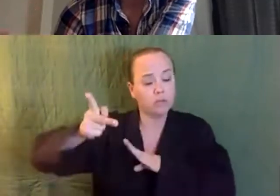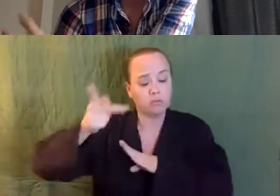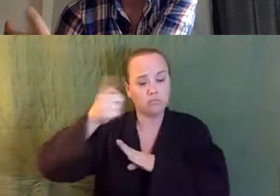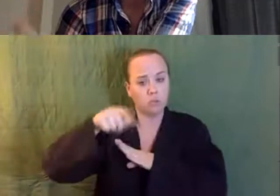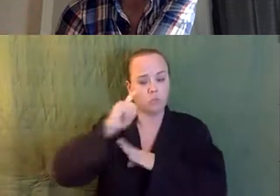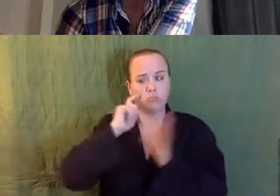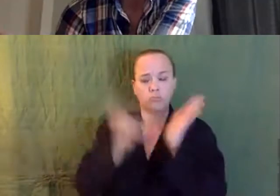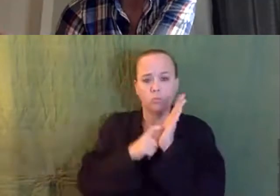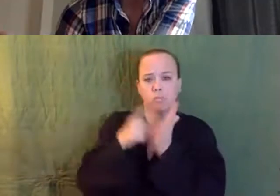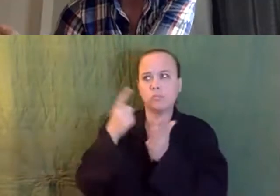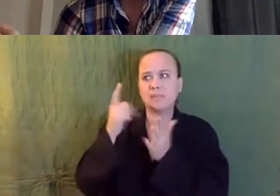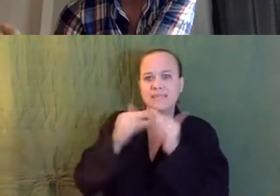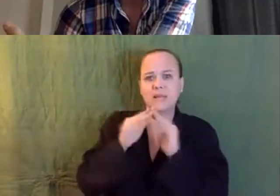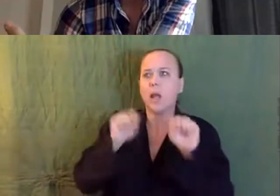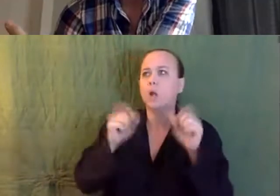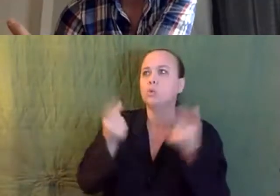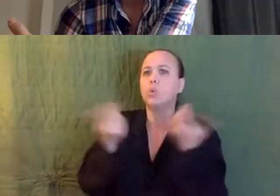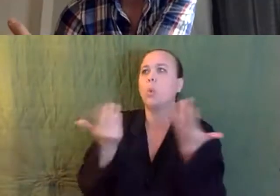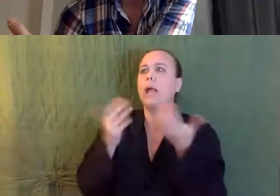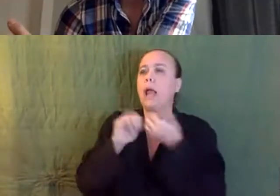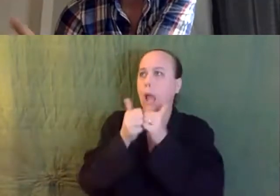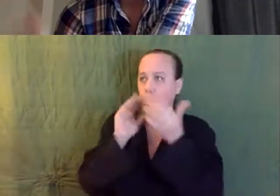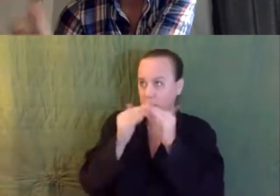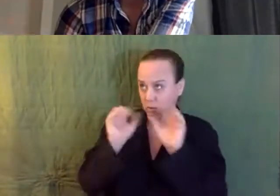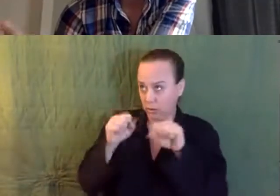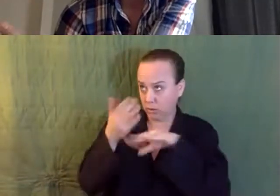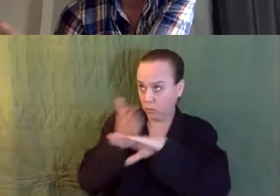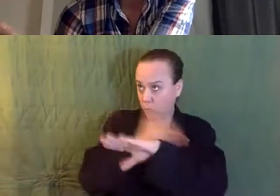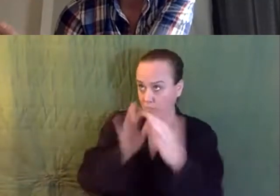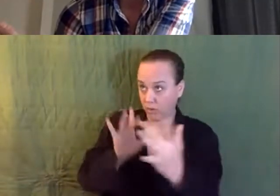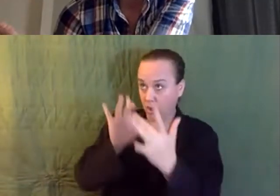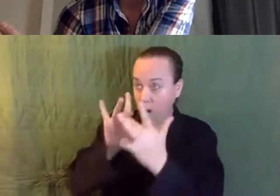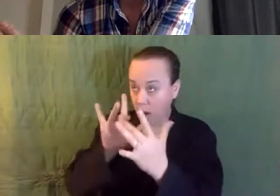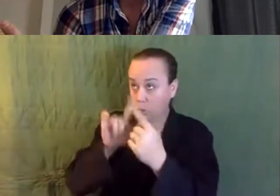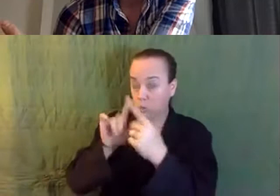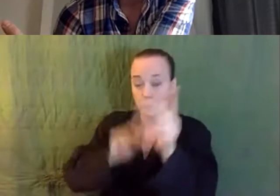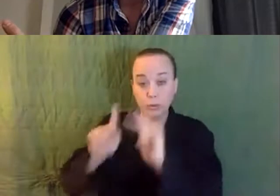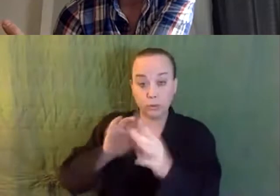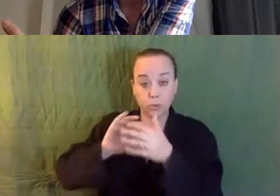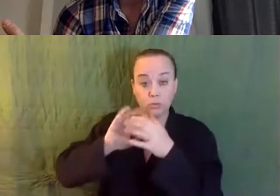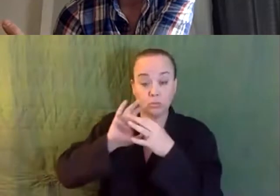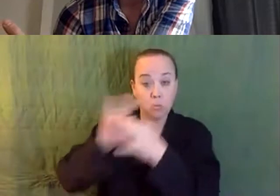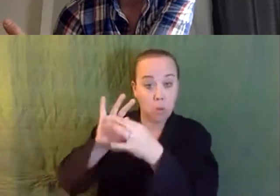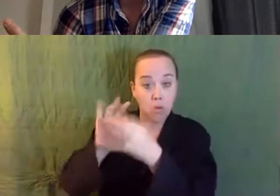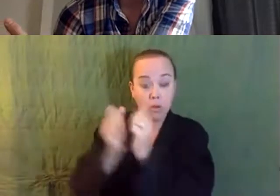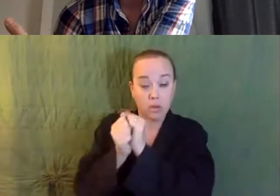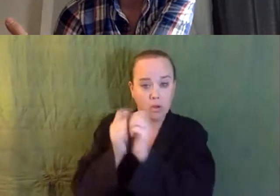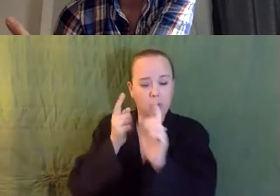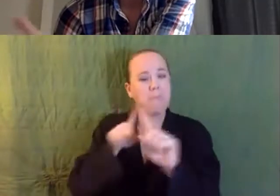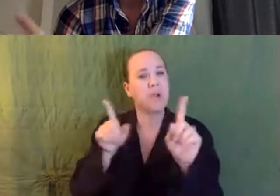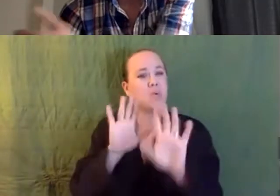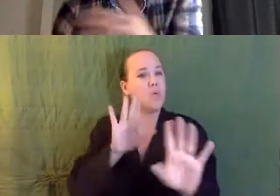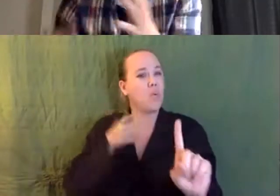see what the city can do to connect on that issue as well. But to your point